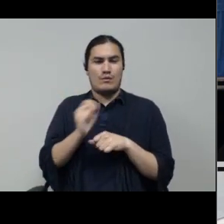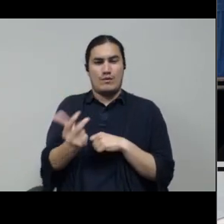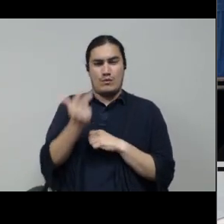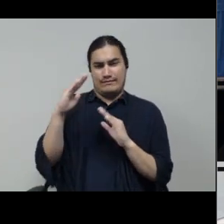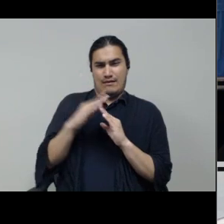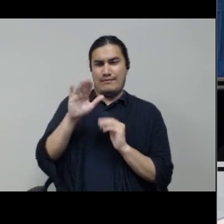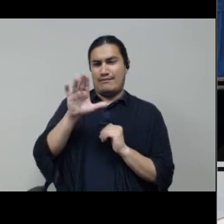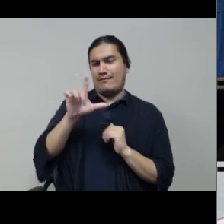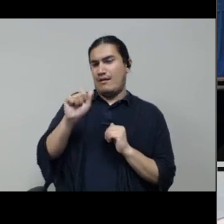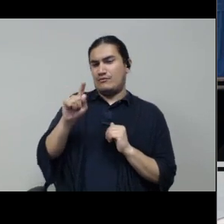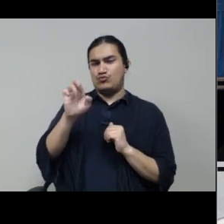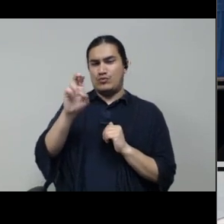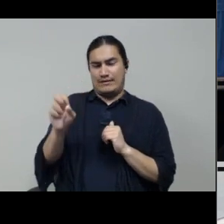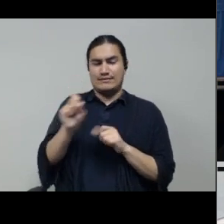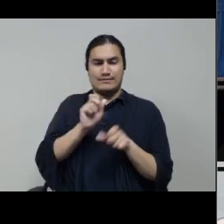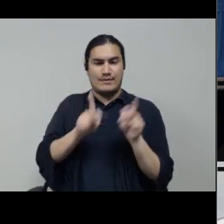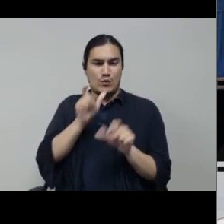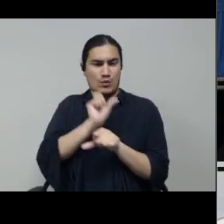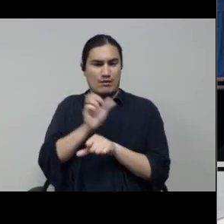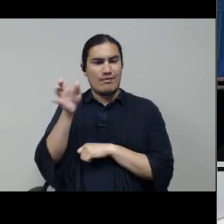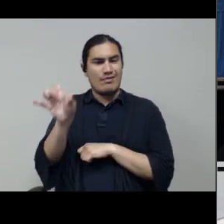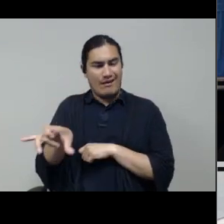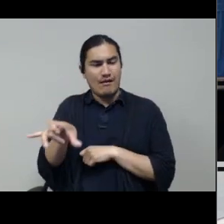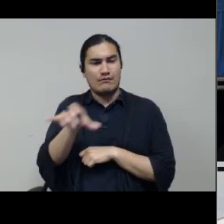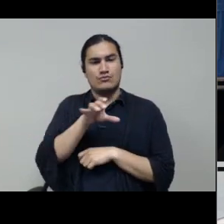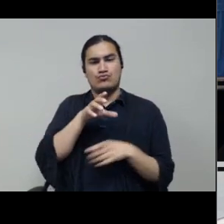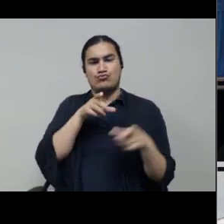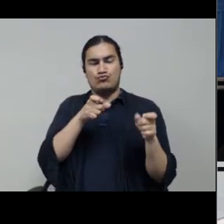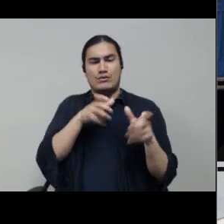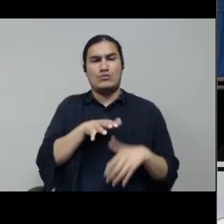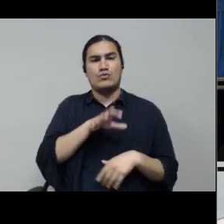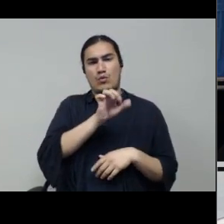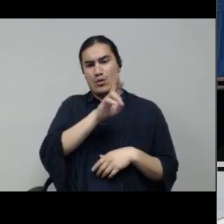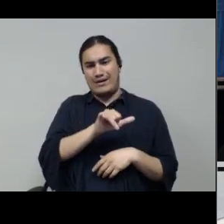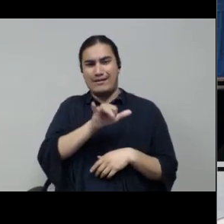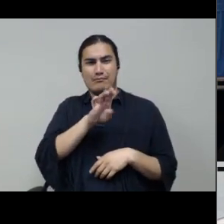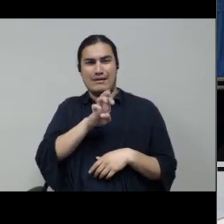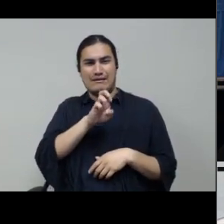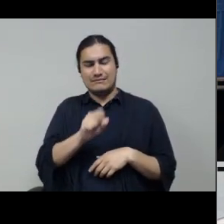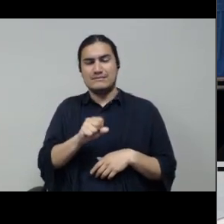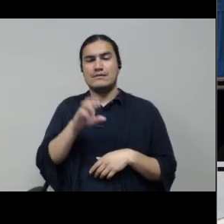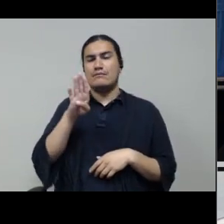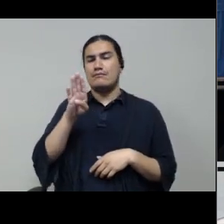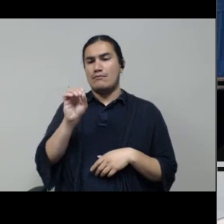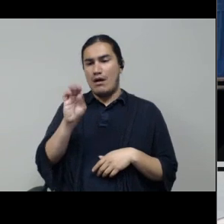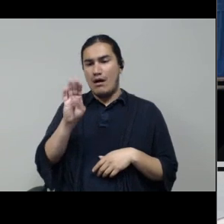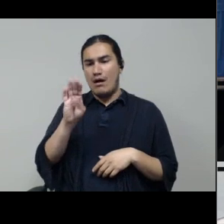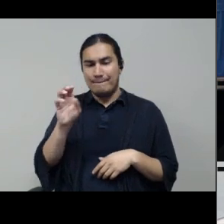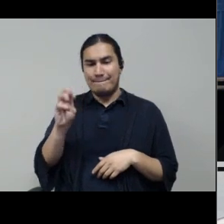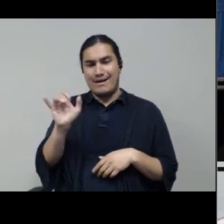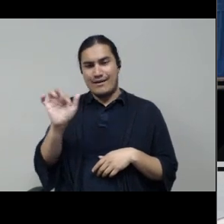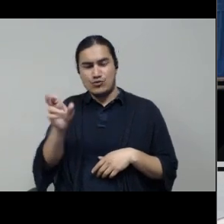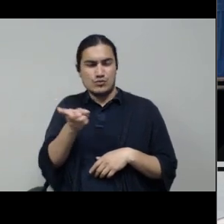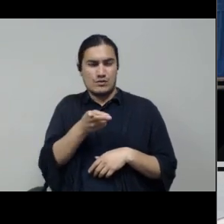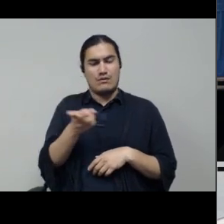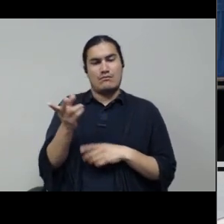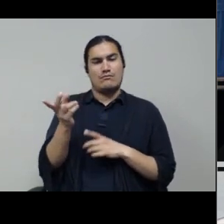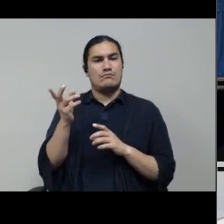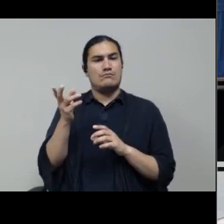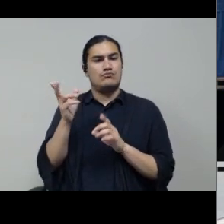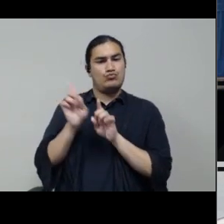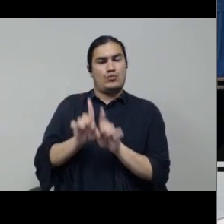on this, Deputy Director Corey Benz, Deputy Director of Maintenance Operations, Bob Myers, who came with me a few months ago to do this too